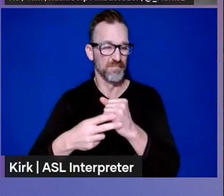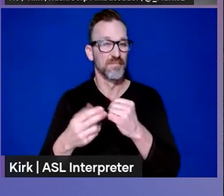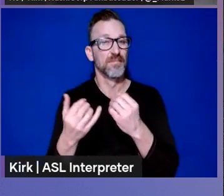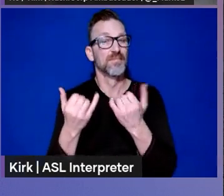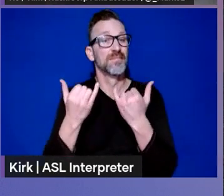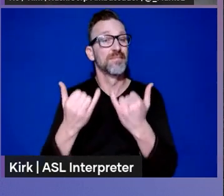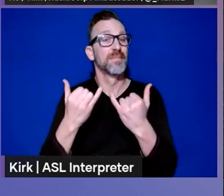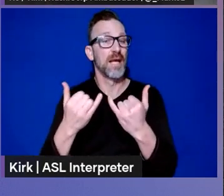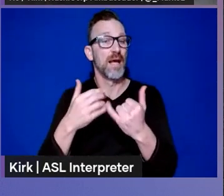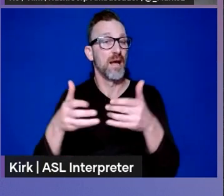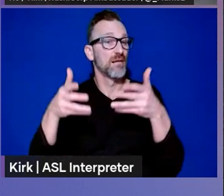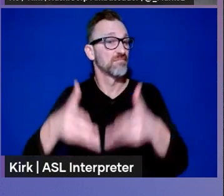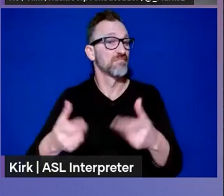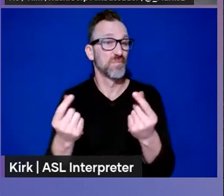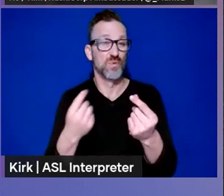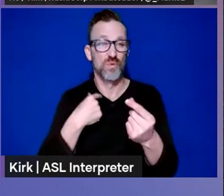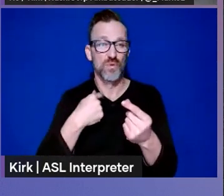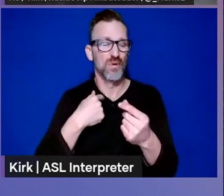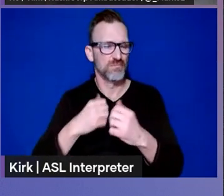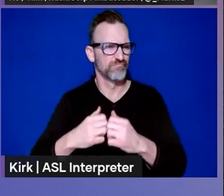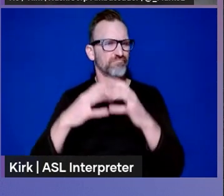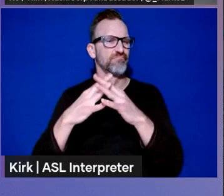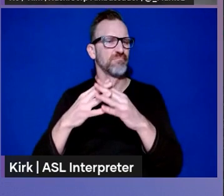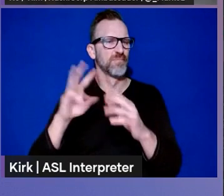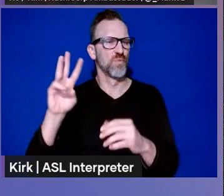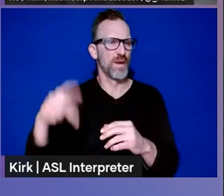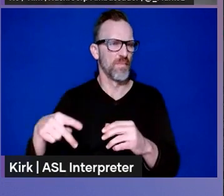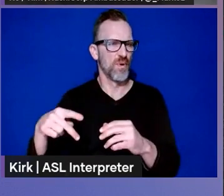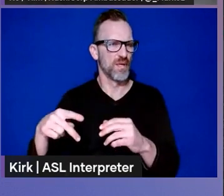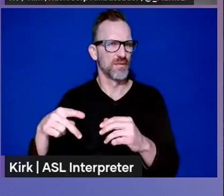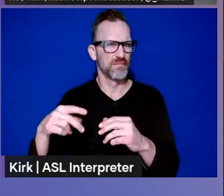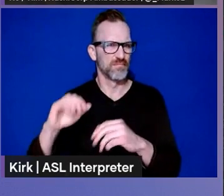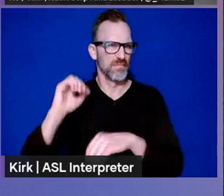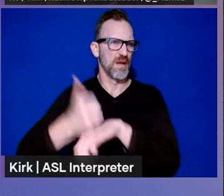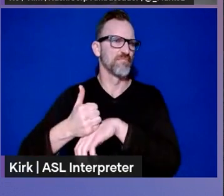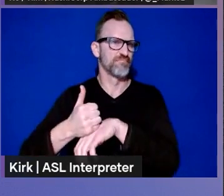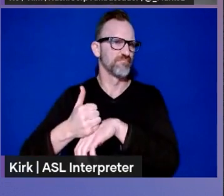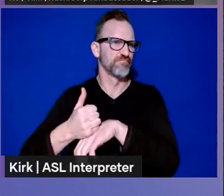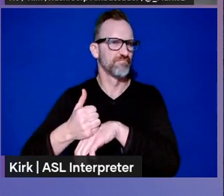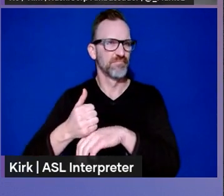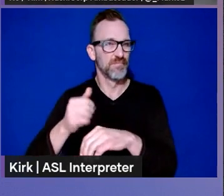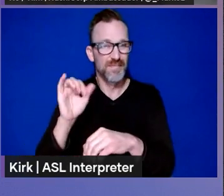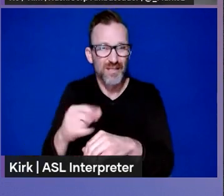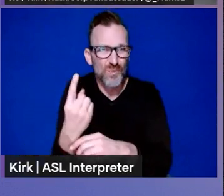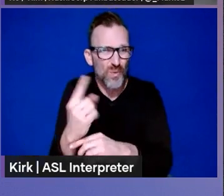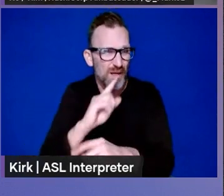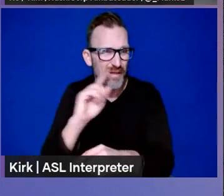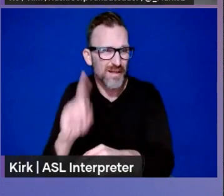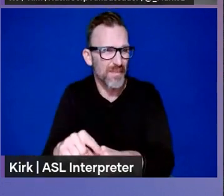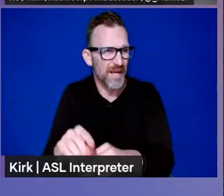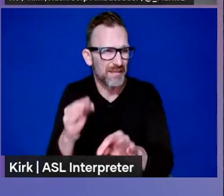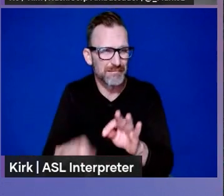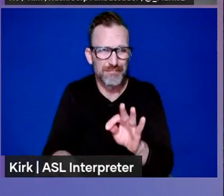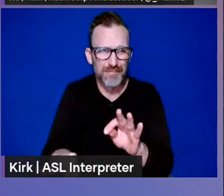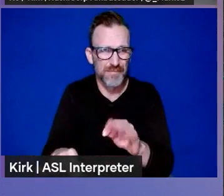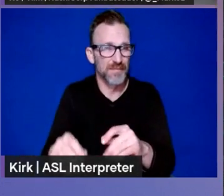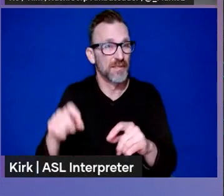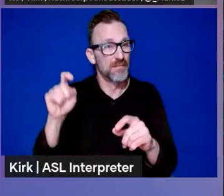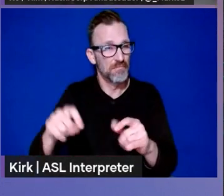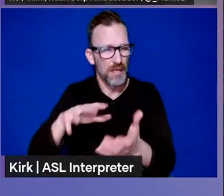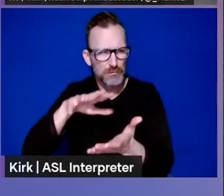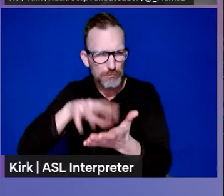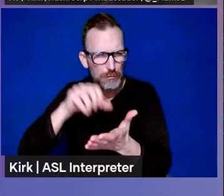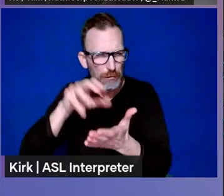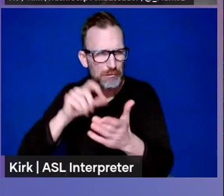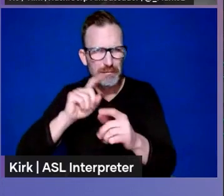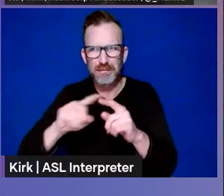just execute Waypoint up again. So it's as simple as that. It's a single command. And you don't have to learn a lot of different runes, but you have